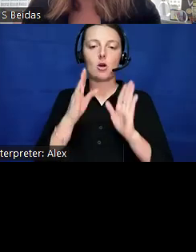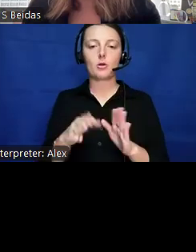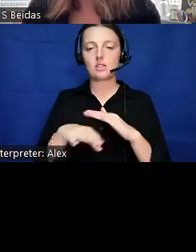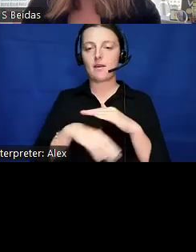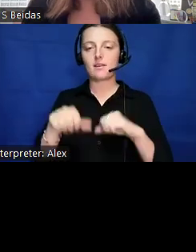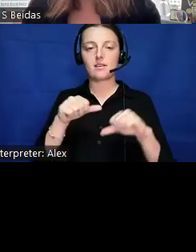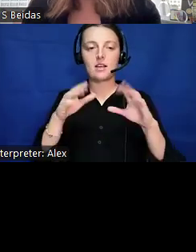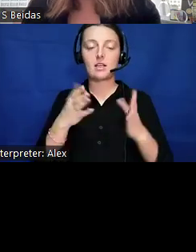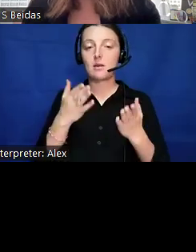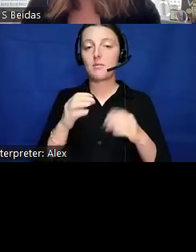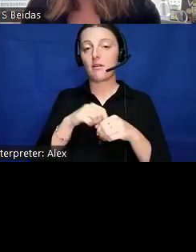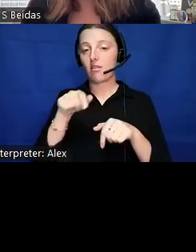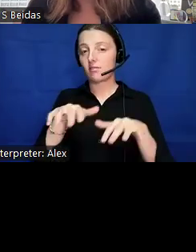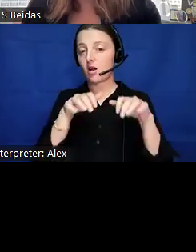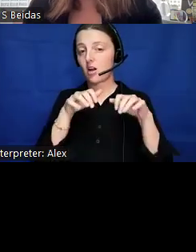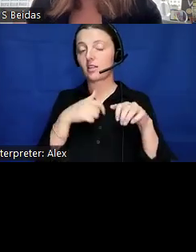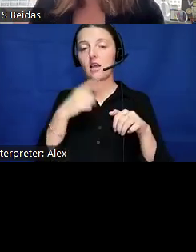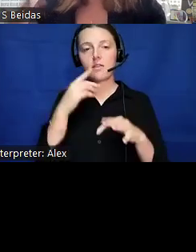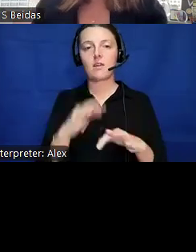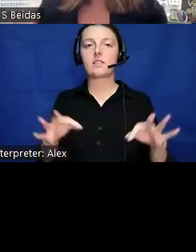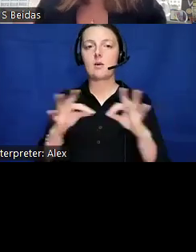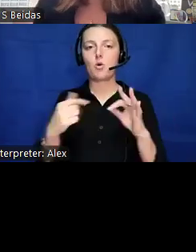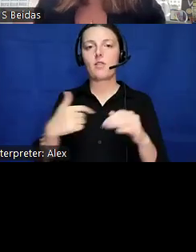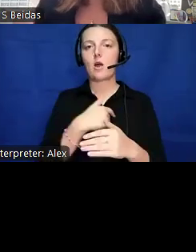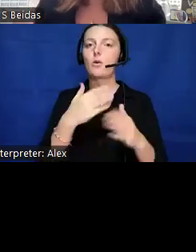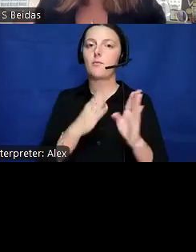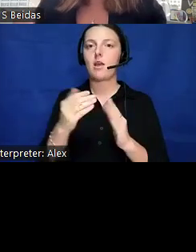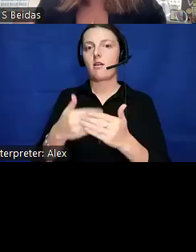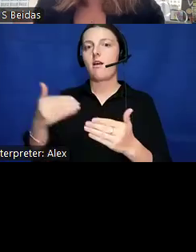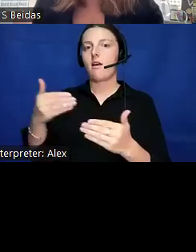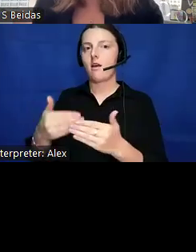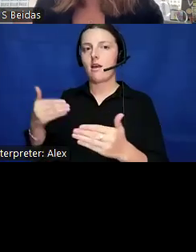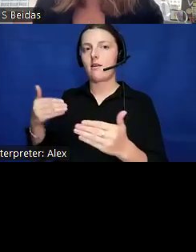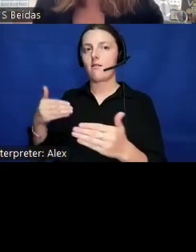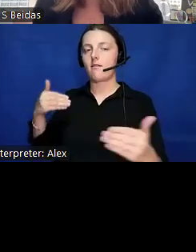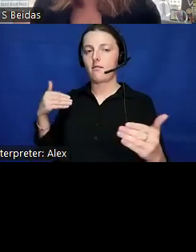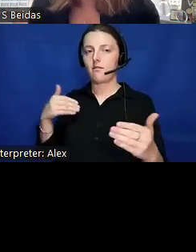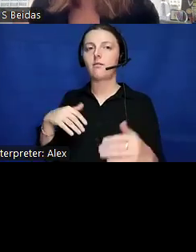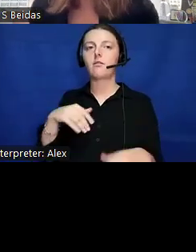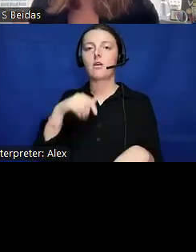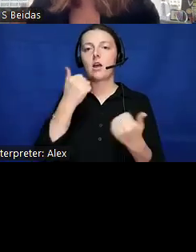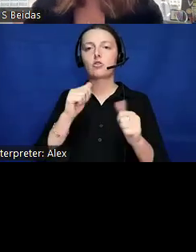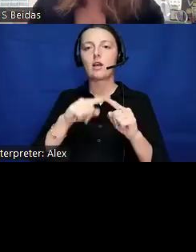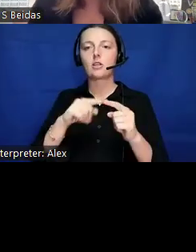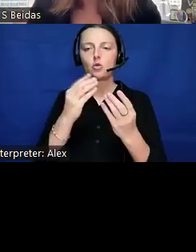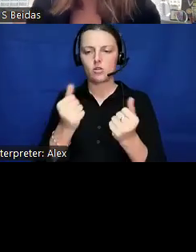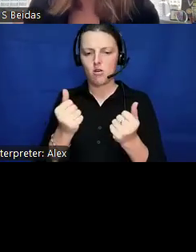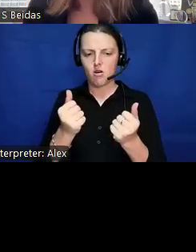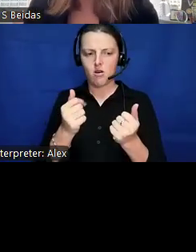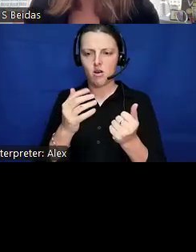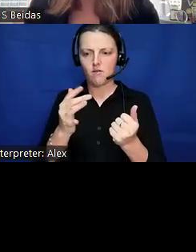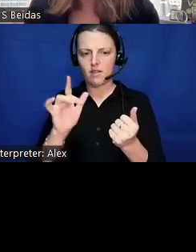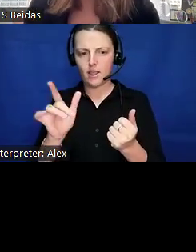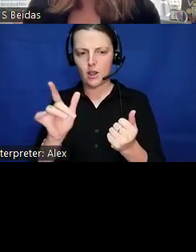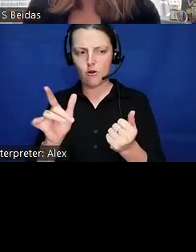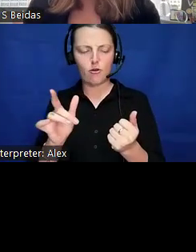I think it's so important that we get upstream so we're not trying to solve for what makes it hard or easy to implement at the end of the